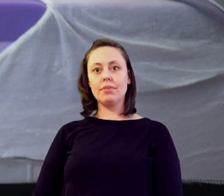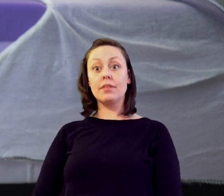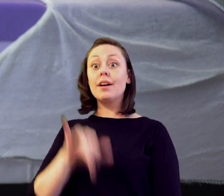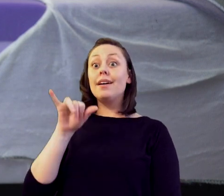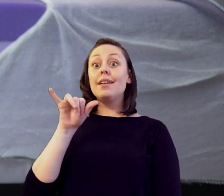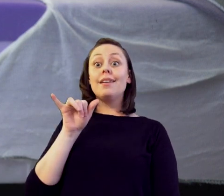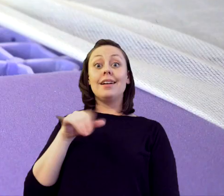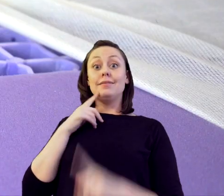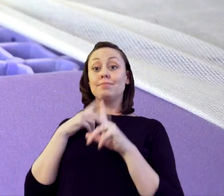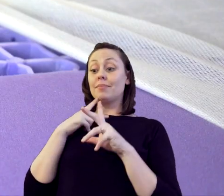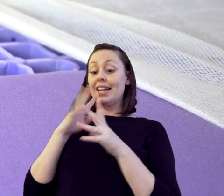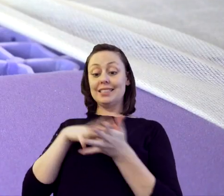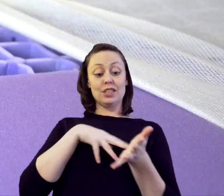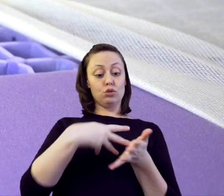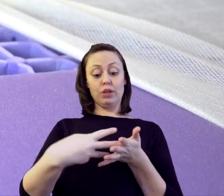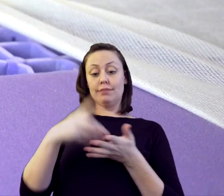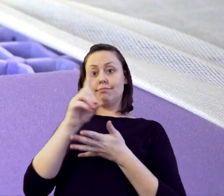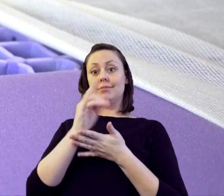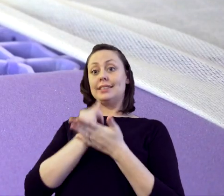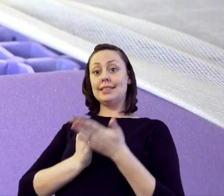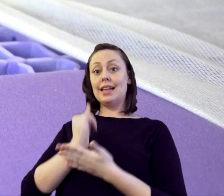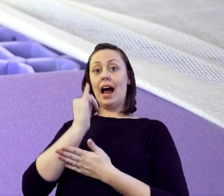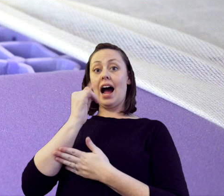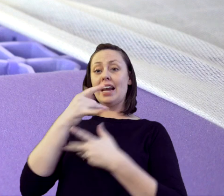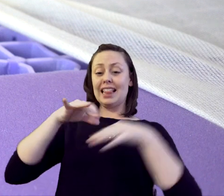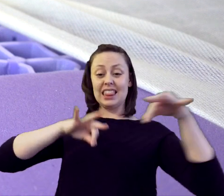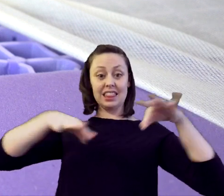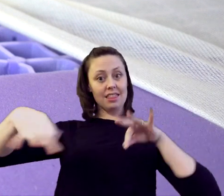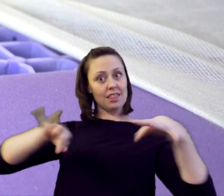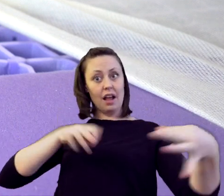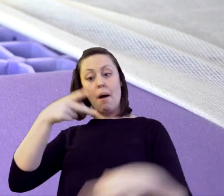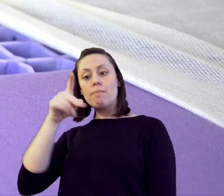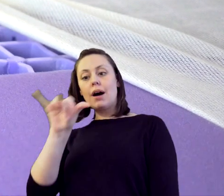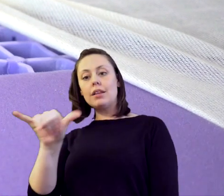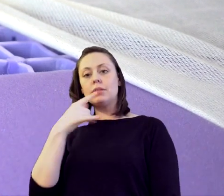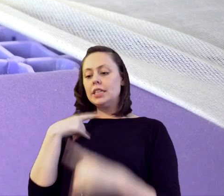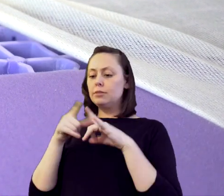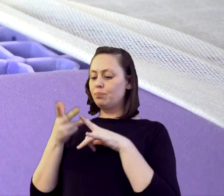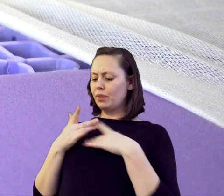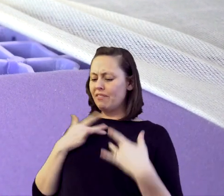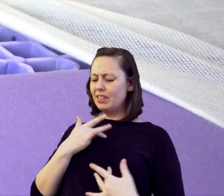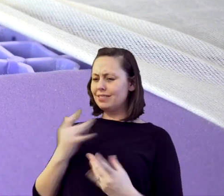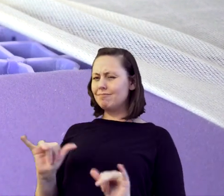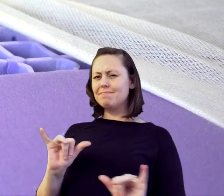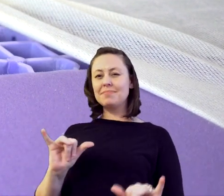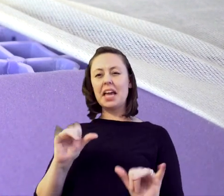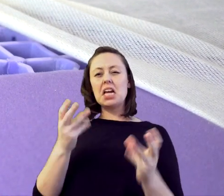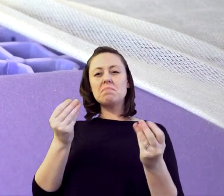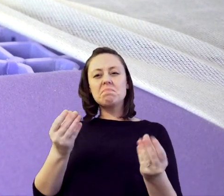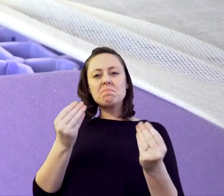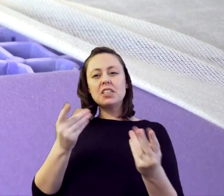its grid-designed hyper-elastic polymer. It's a soft pressure-relieving material that feels a bit similar to a